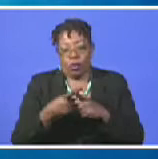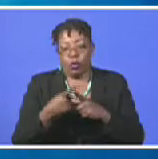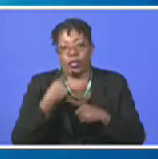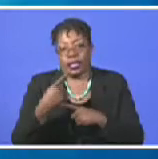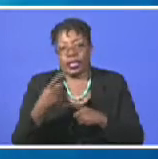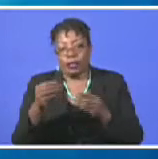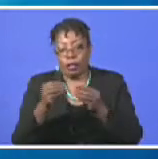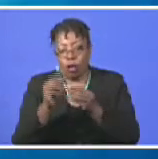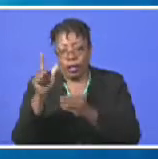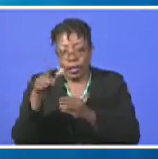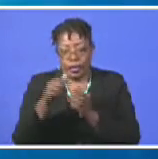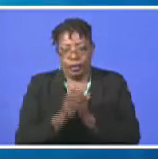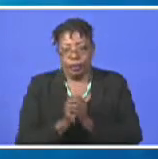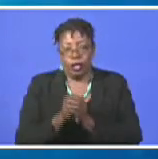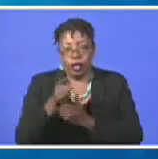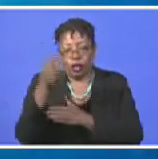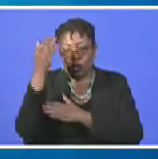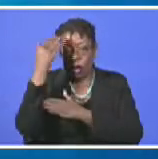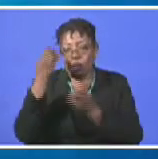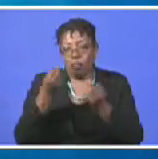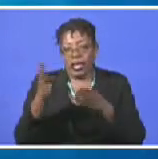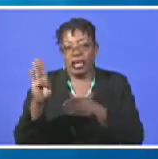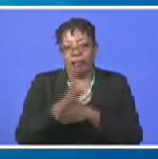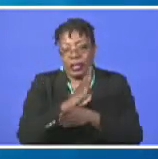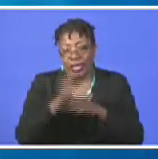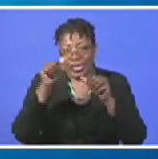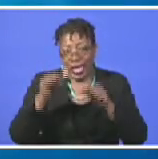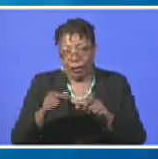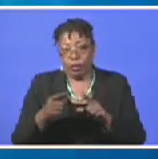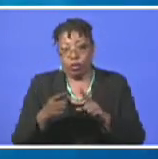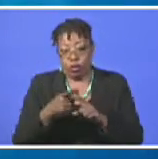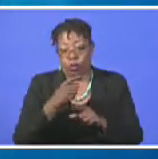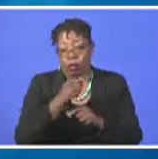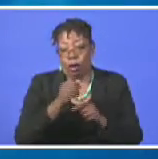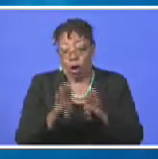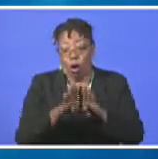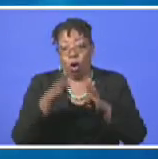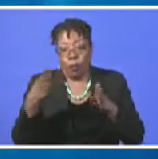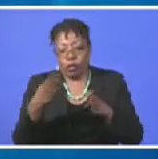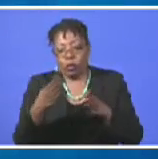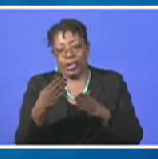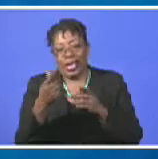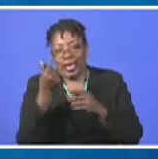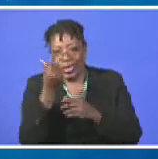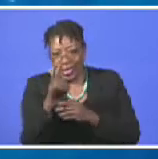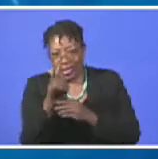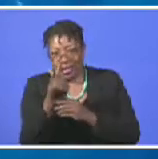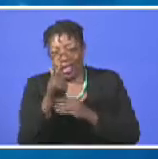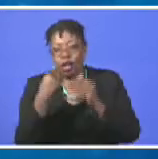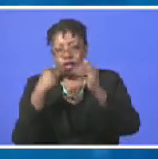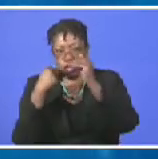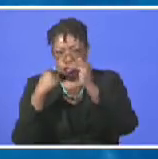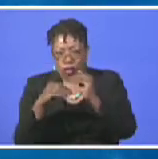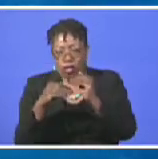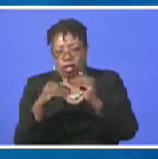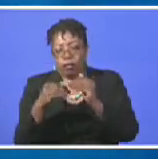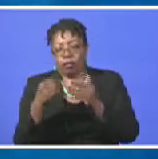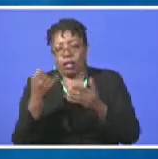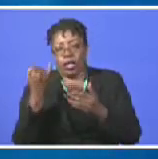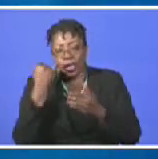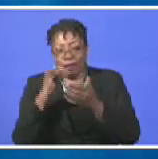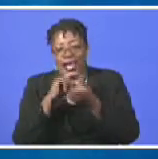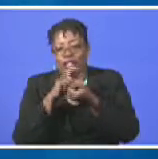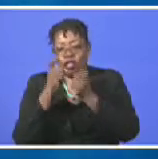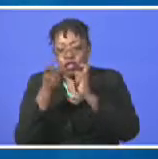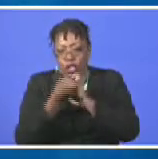time. As you're aware, many businesses are able to operate with few or little restrictions. So should that change due to